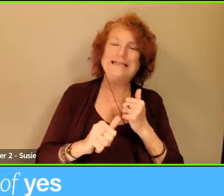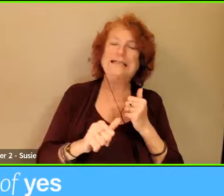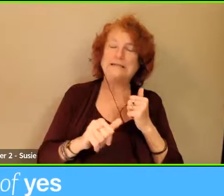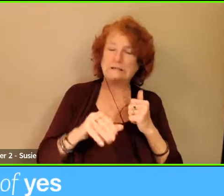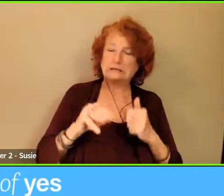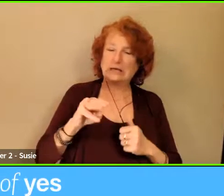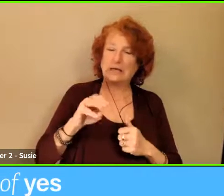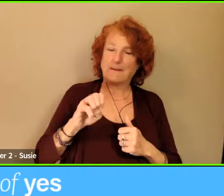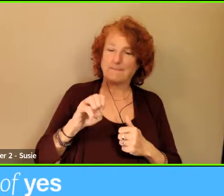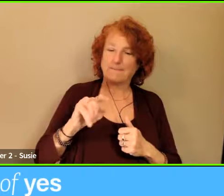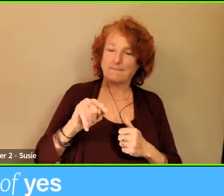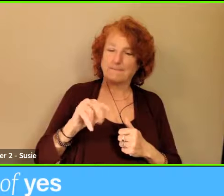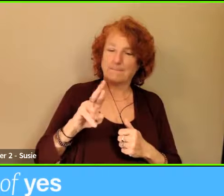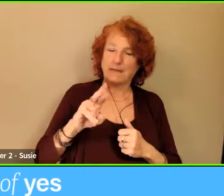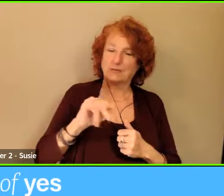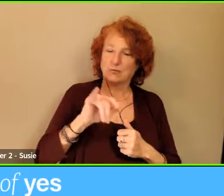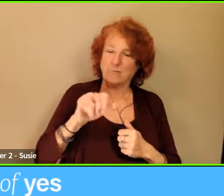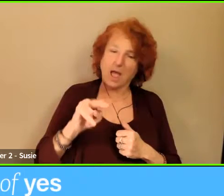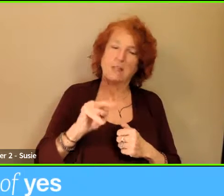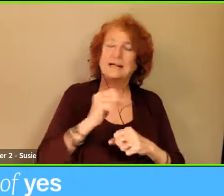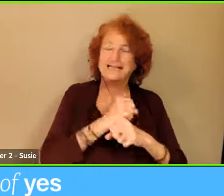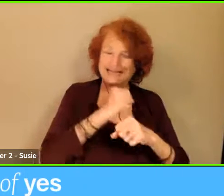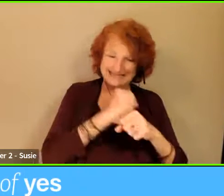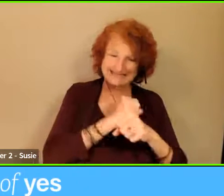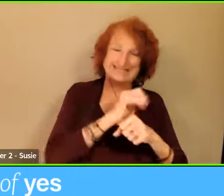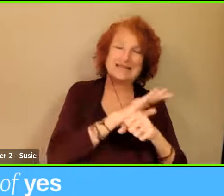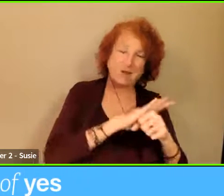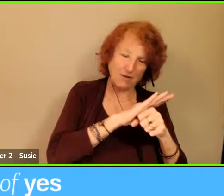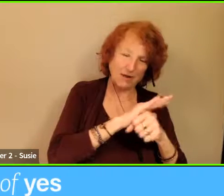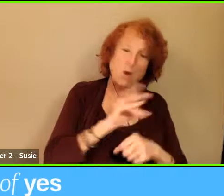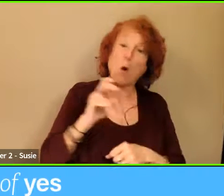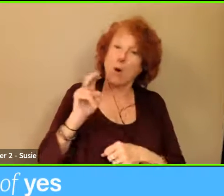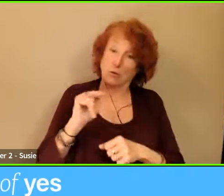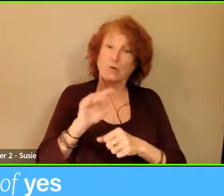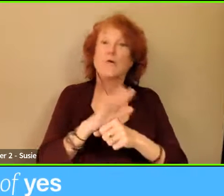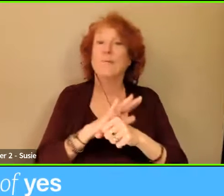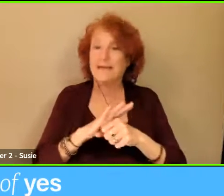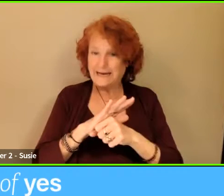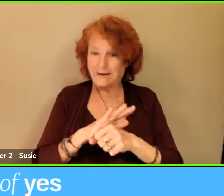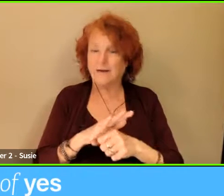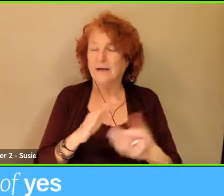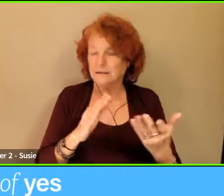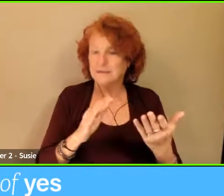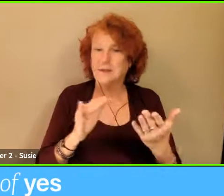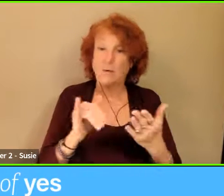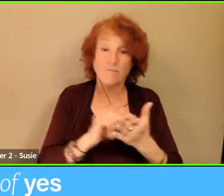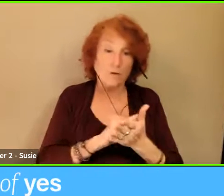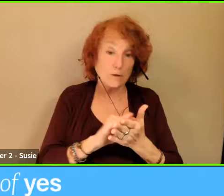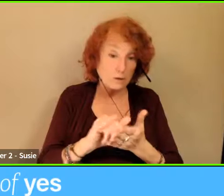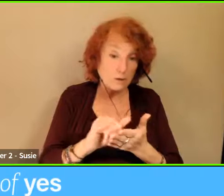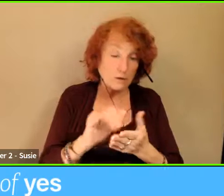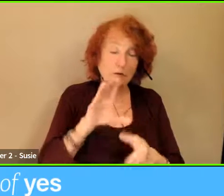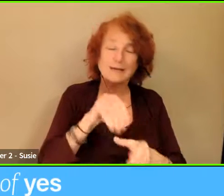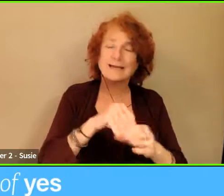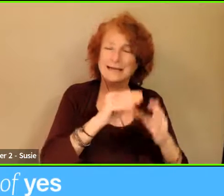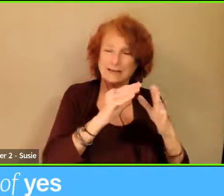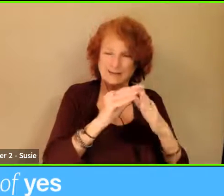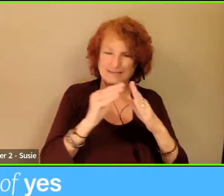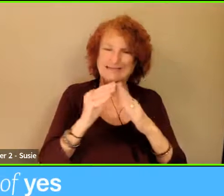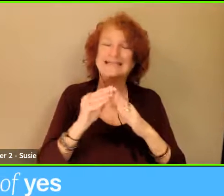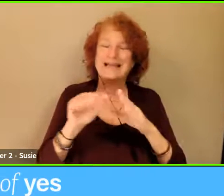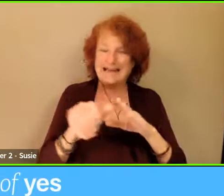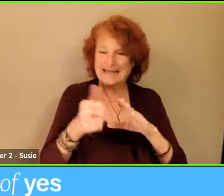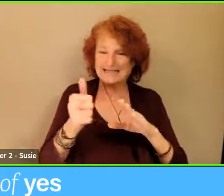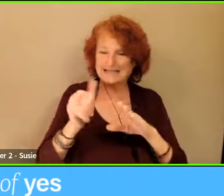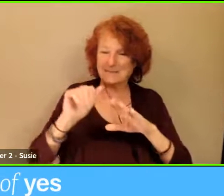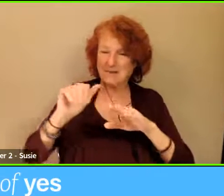area, or urban area. In New York City, it includes the city plus some outlying areas